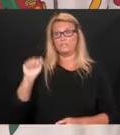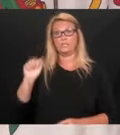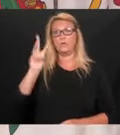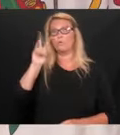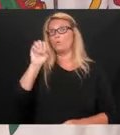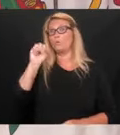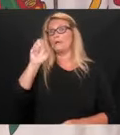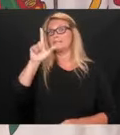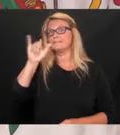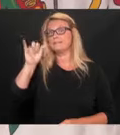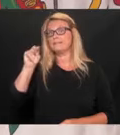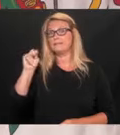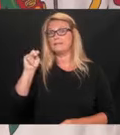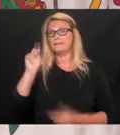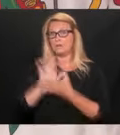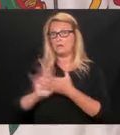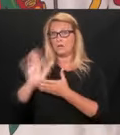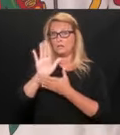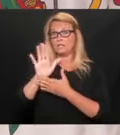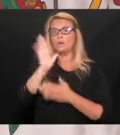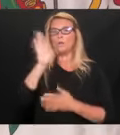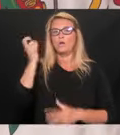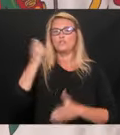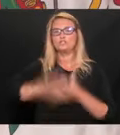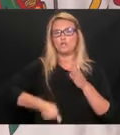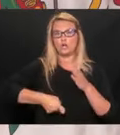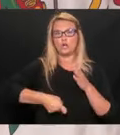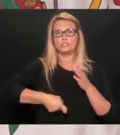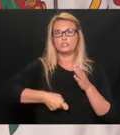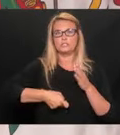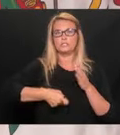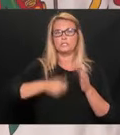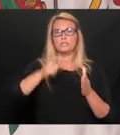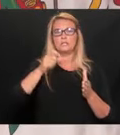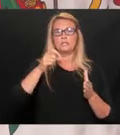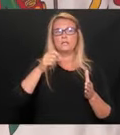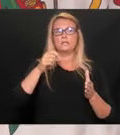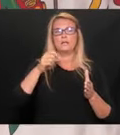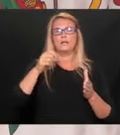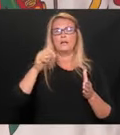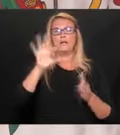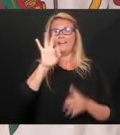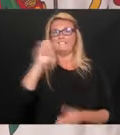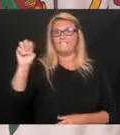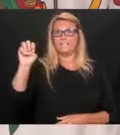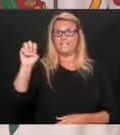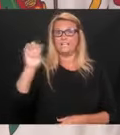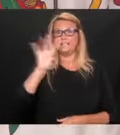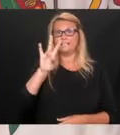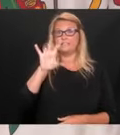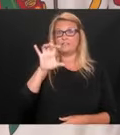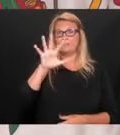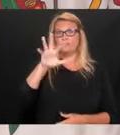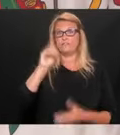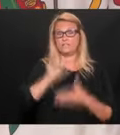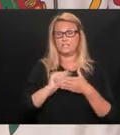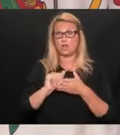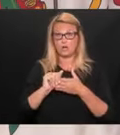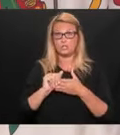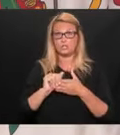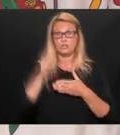announced that they're going to charge people, their students, a non-refundable fee of $750